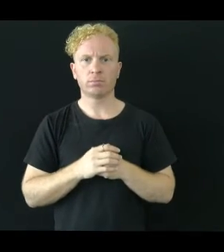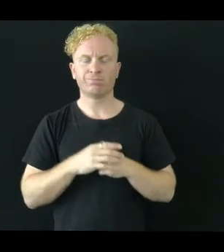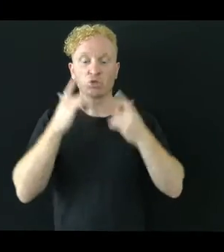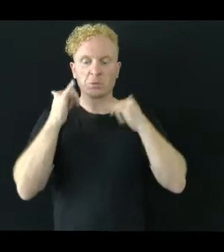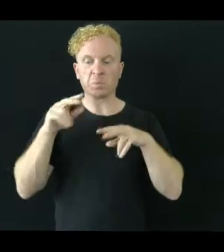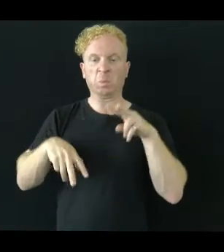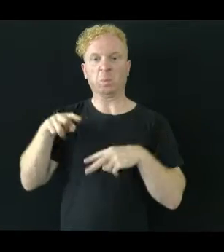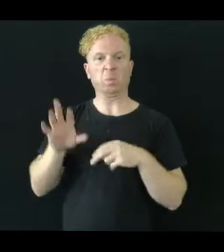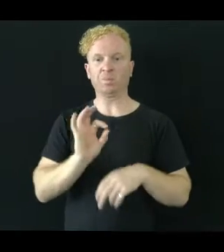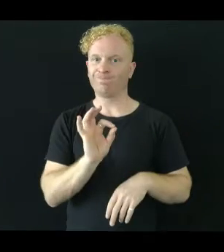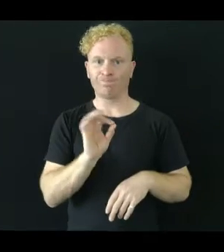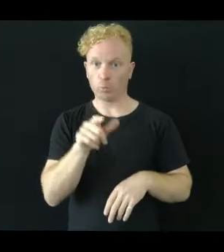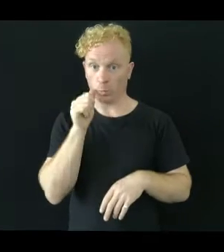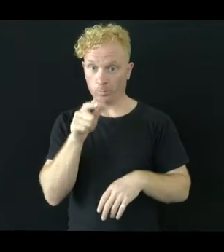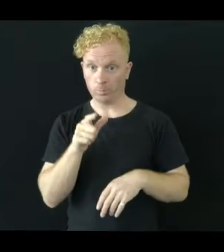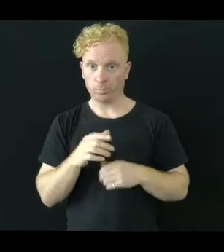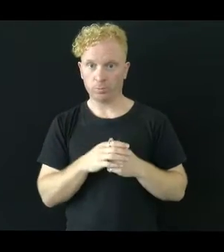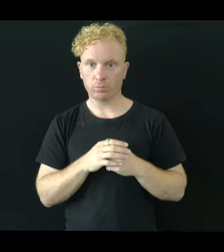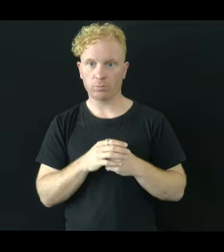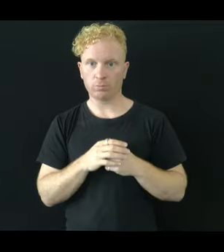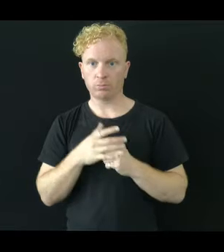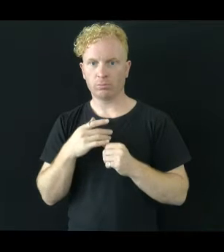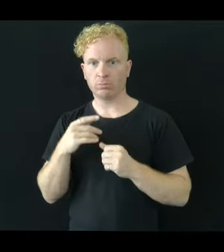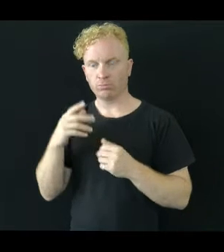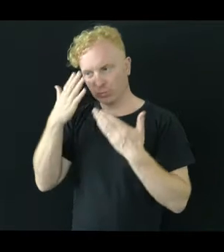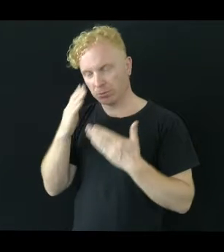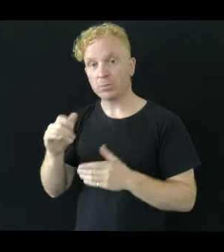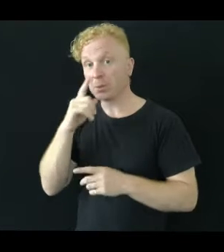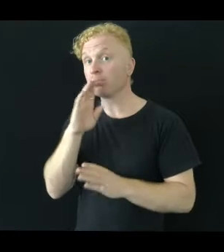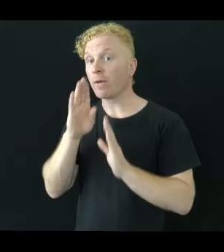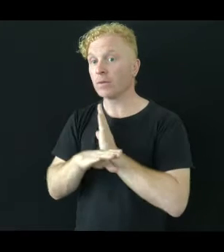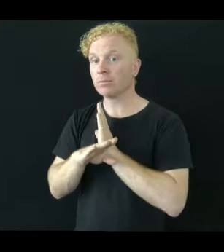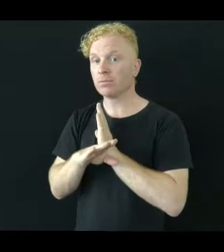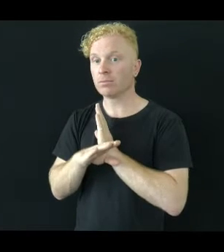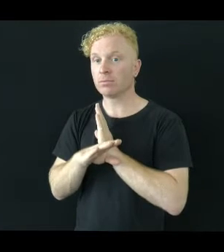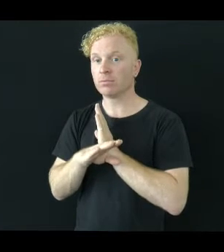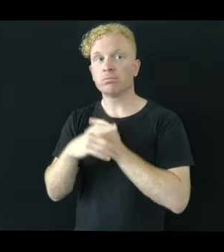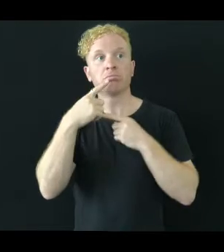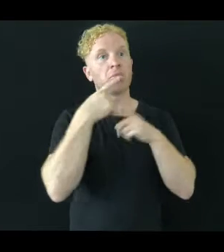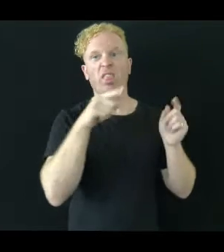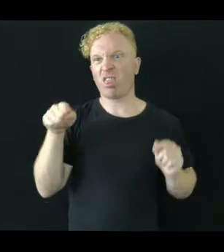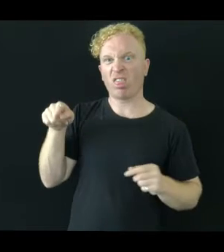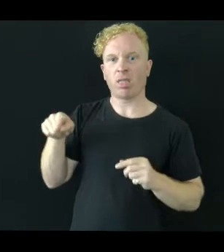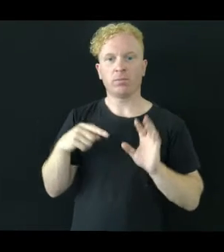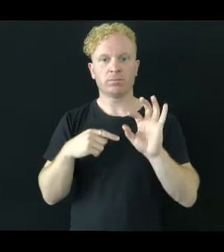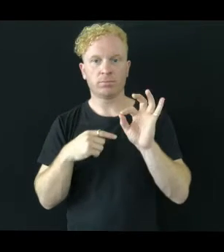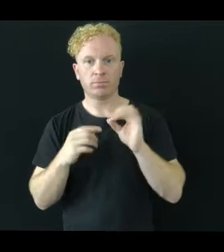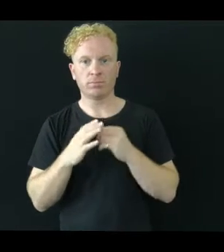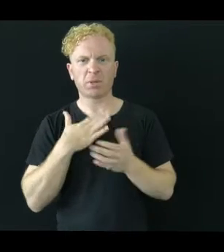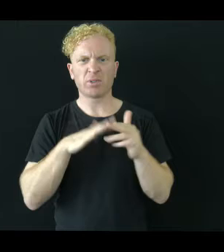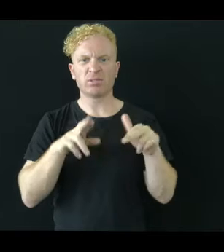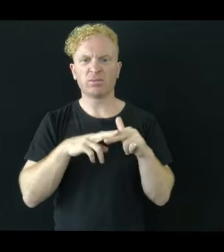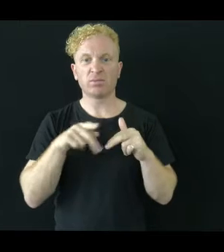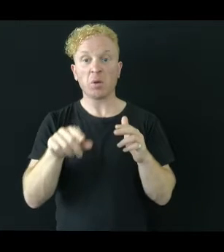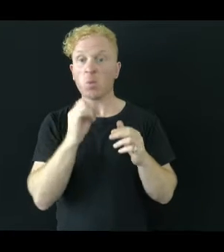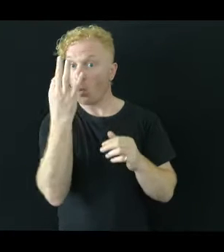Yeah, and not be judgmental, And also respecting people's privacy, so not telling other people. My